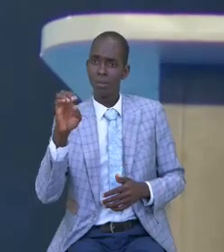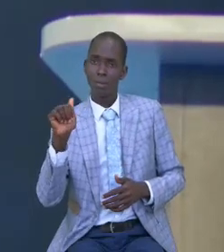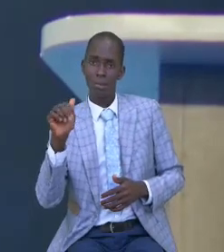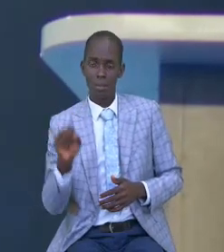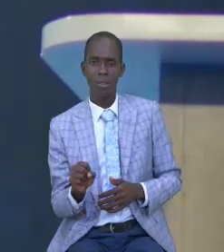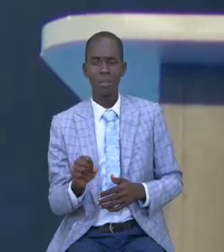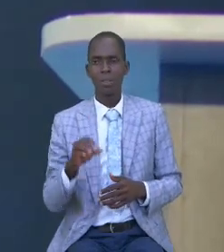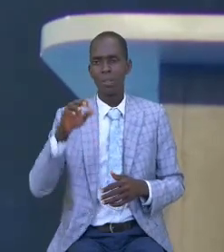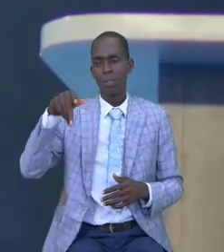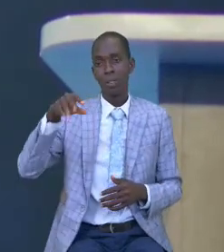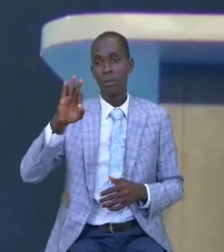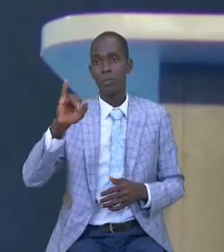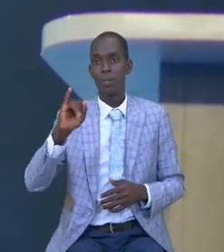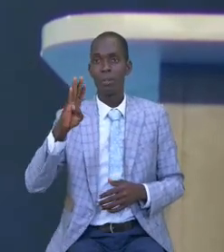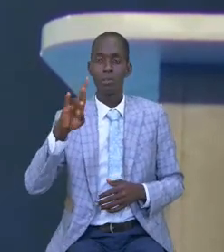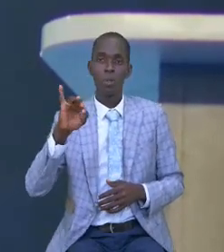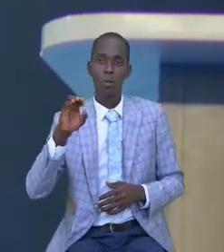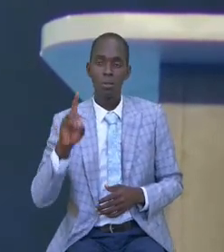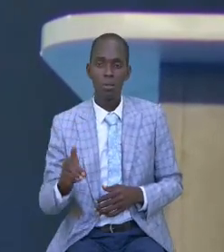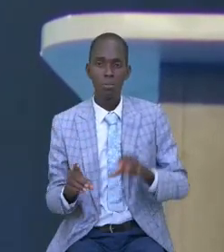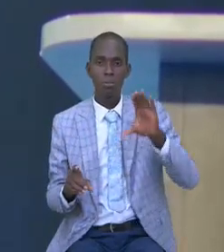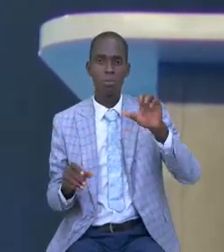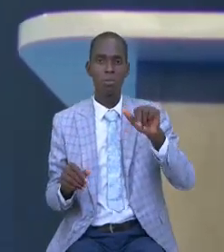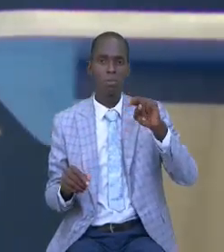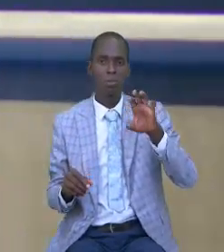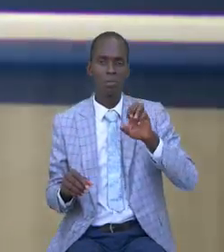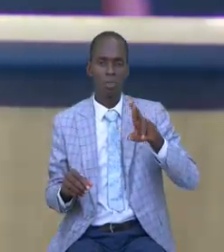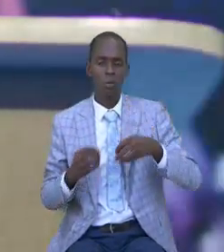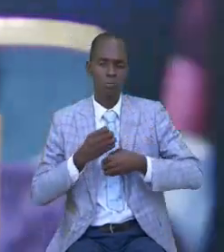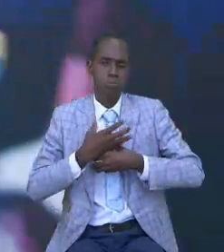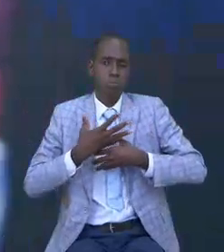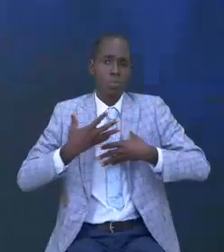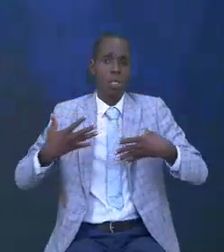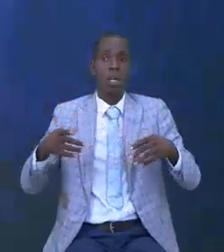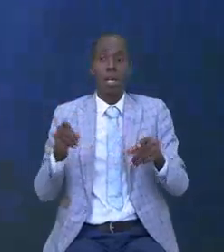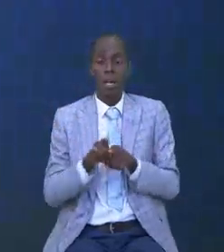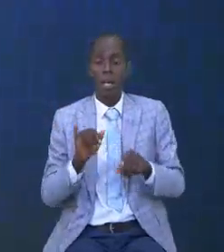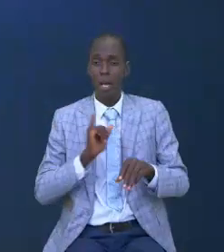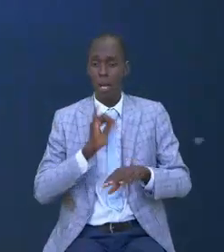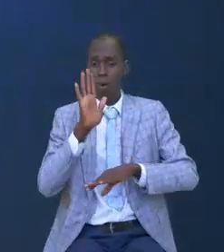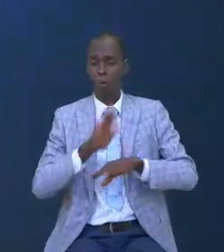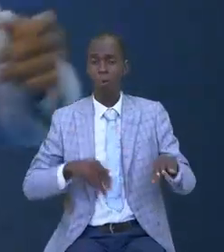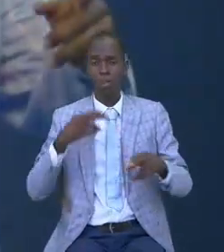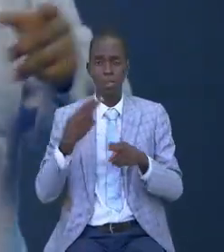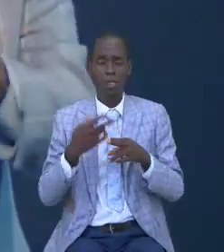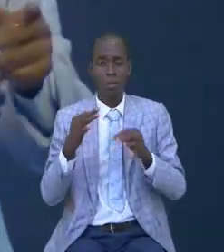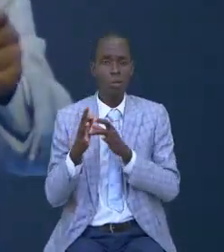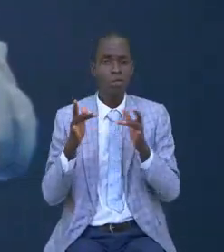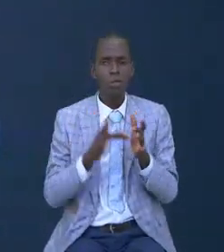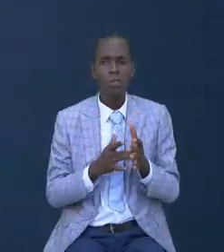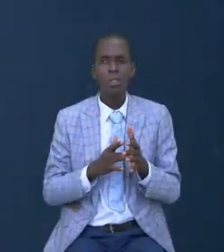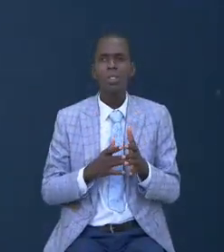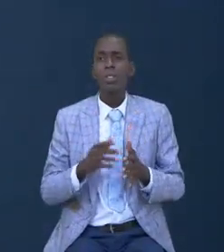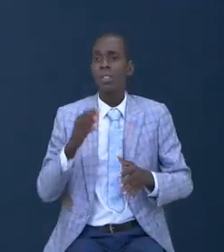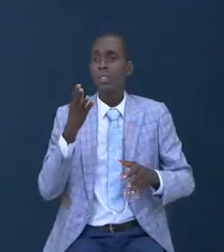fibroid, cancer, swelling. As I mentioned the name of Jesus, if there's no hand that